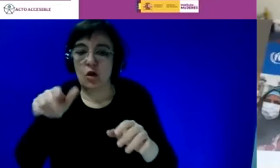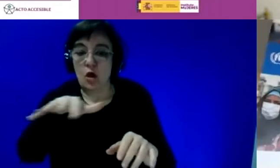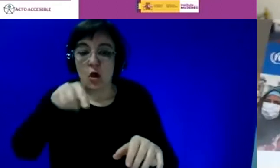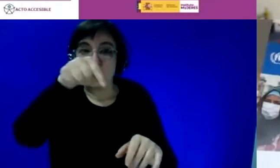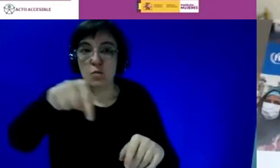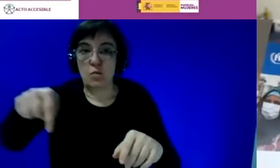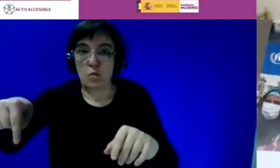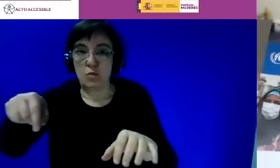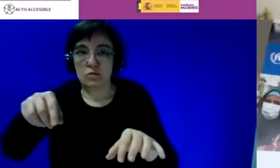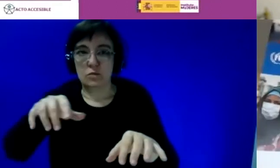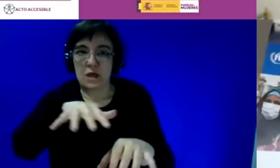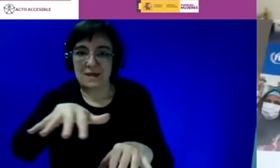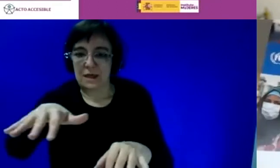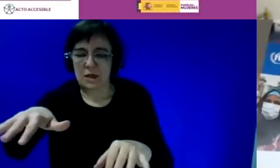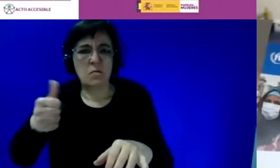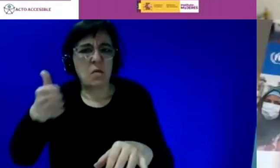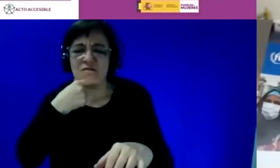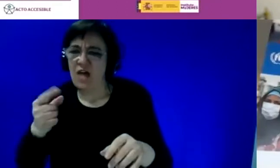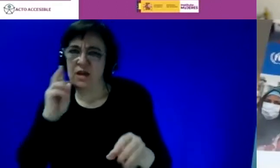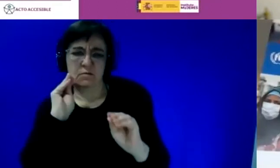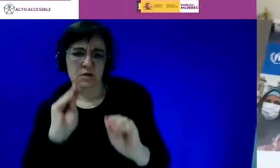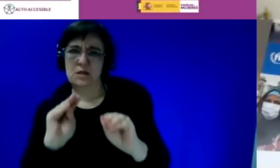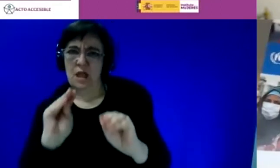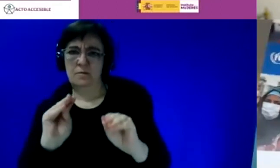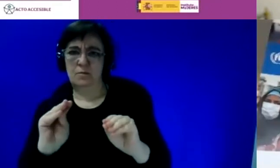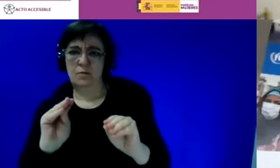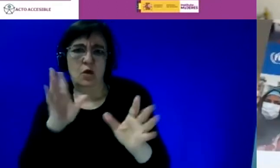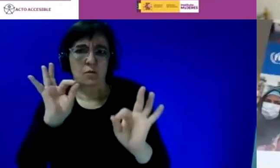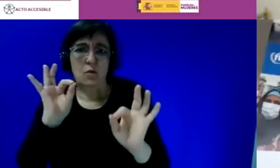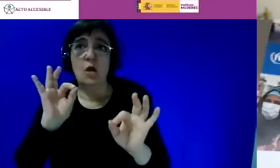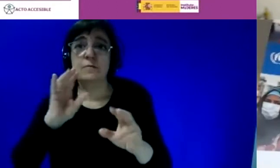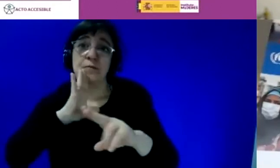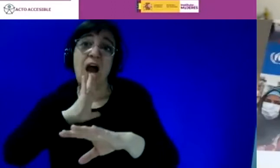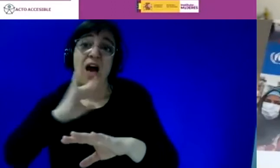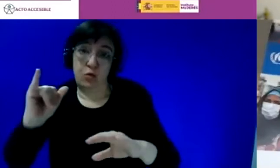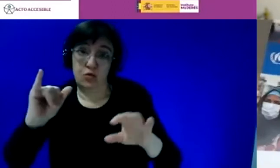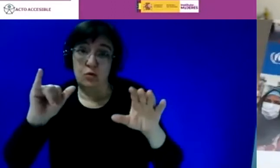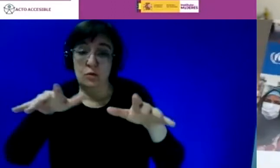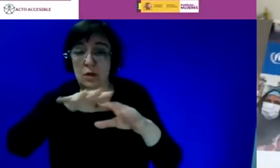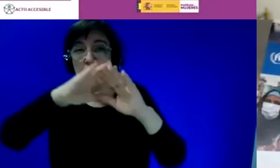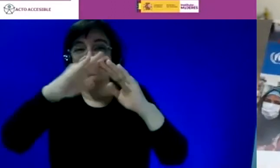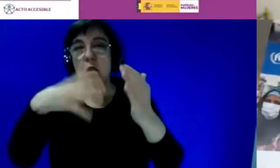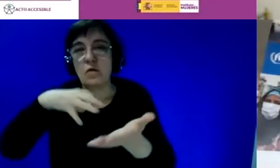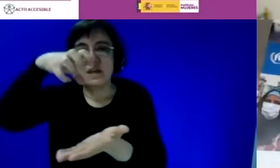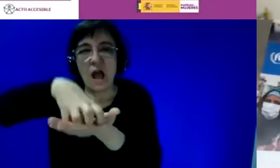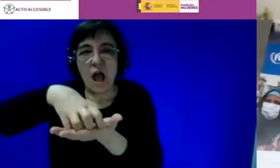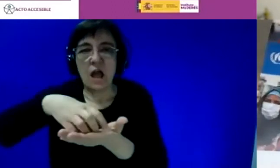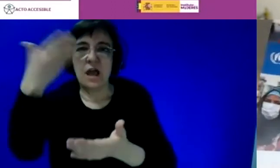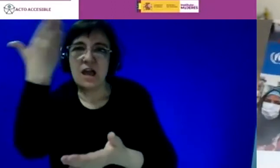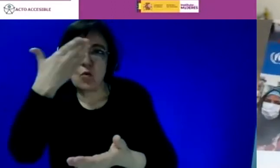dot, but it could be an institution, it could be a church, it could be a school, it could be a private house, it could be a mobile